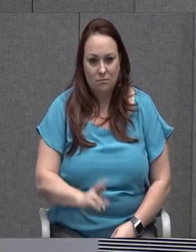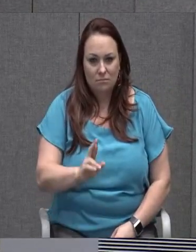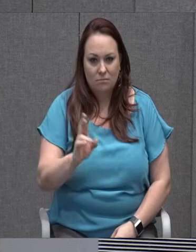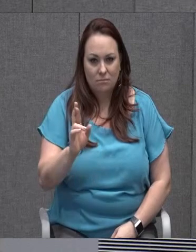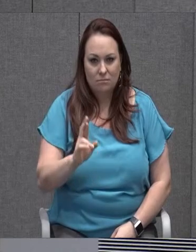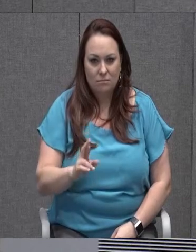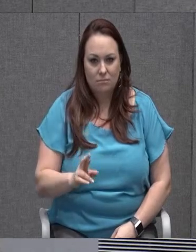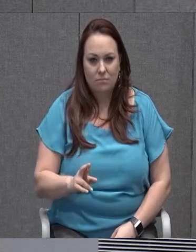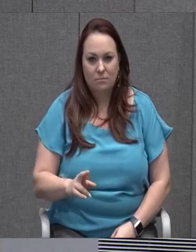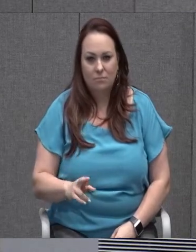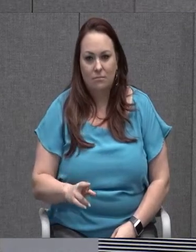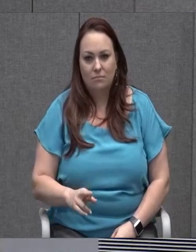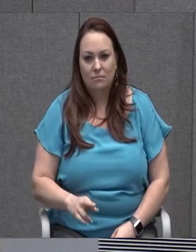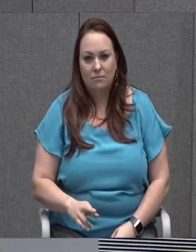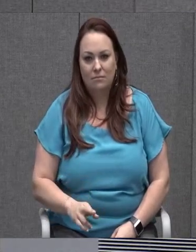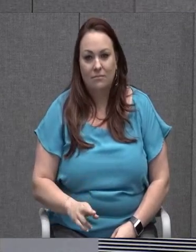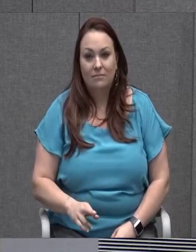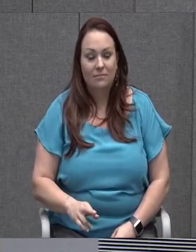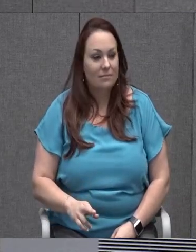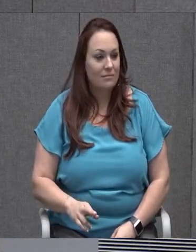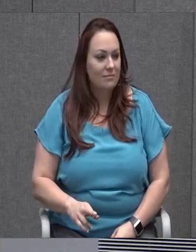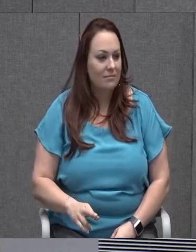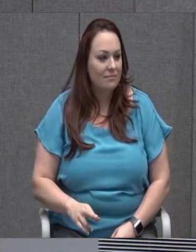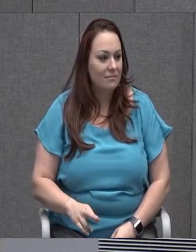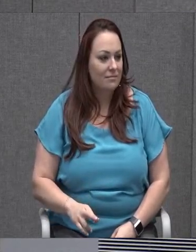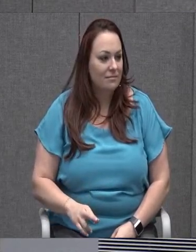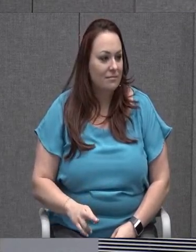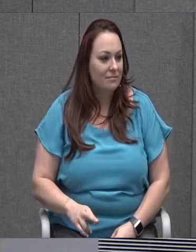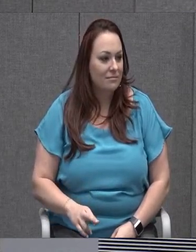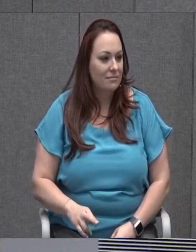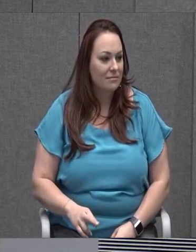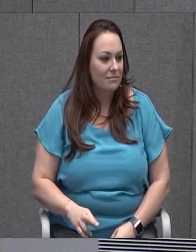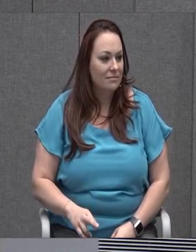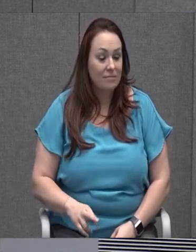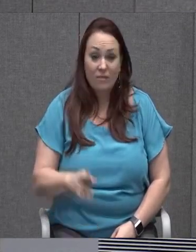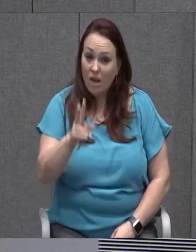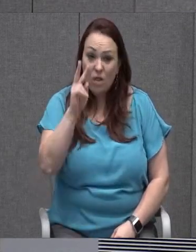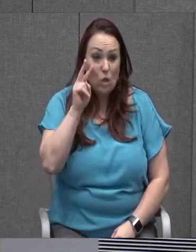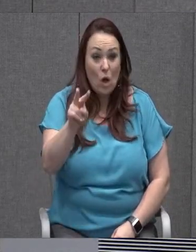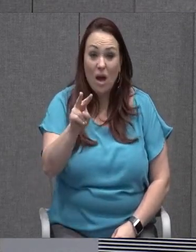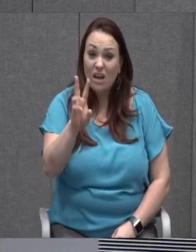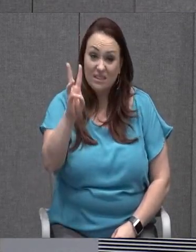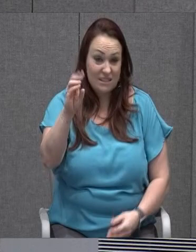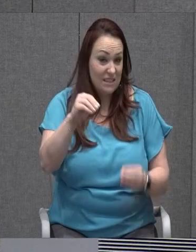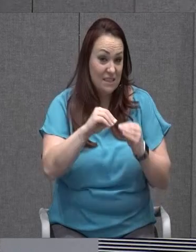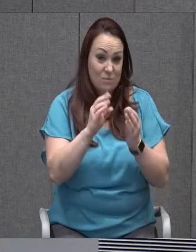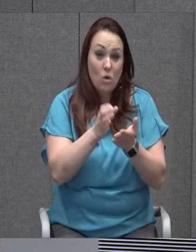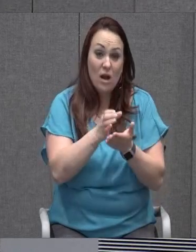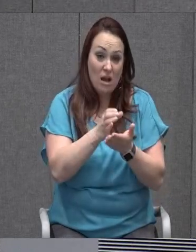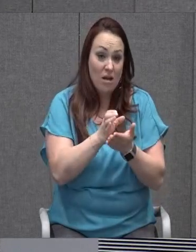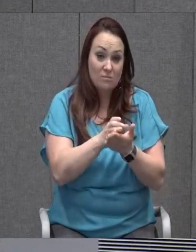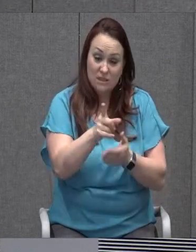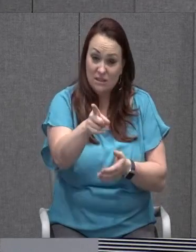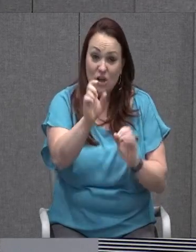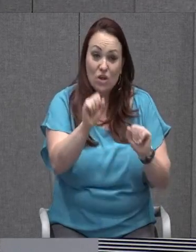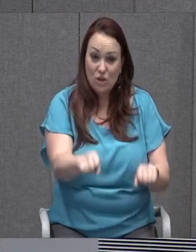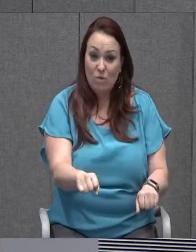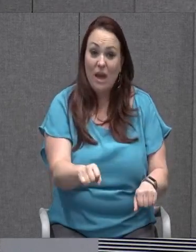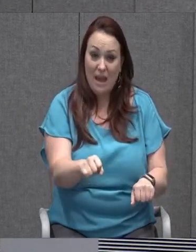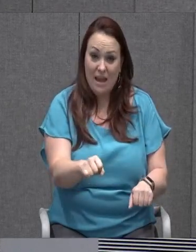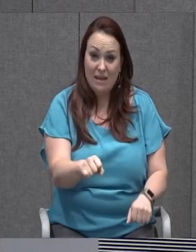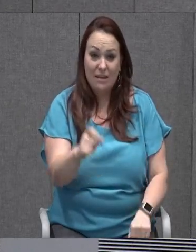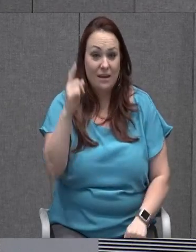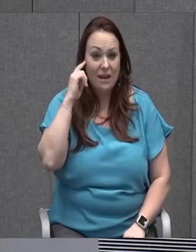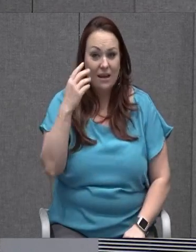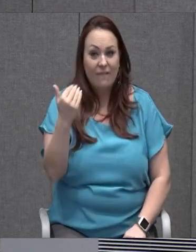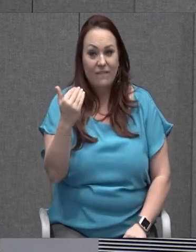roll. Woo! Oh, look. You landed right here. That's about 6 more. I did